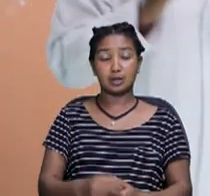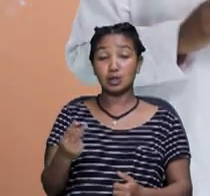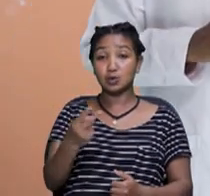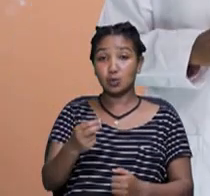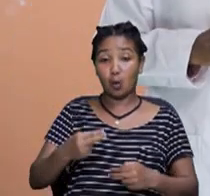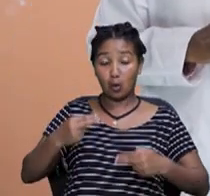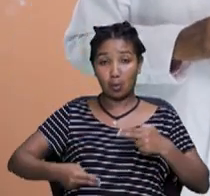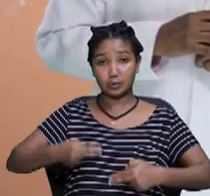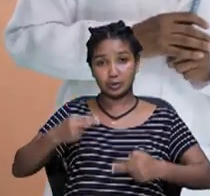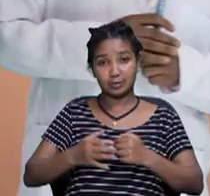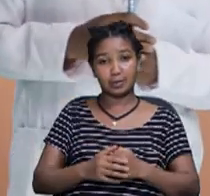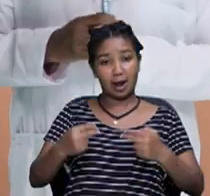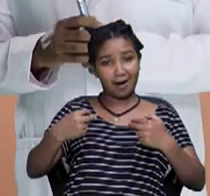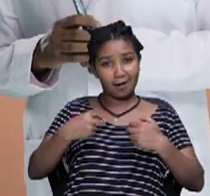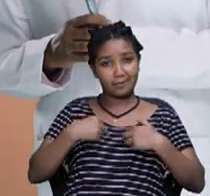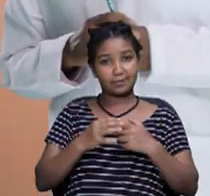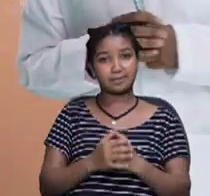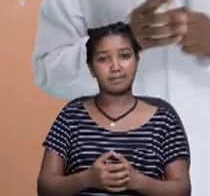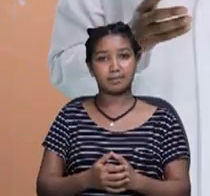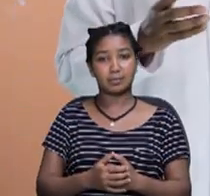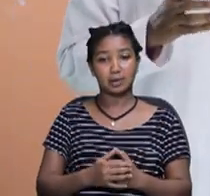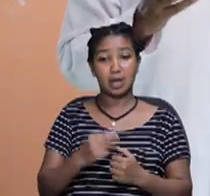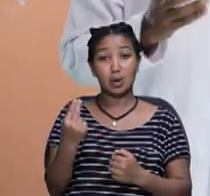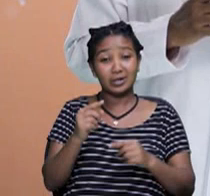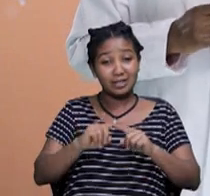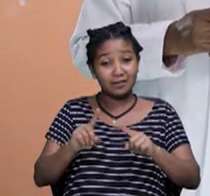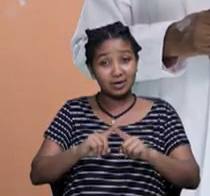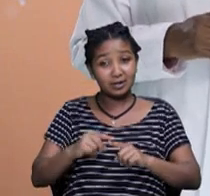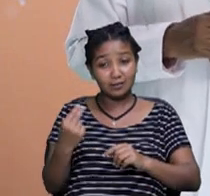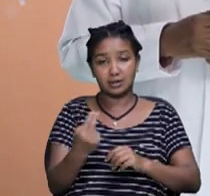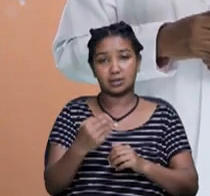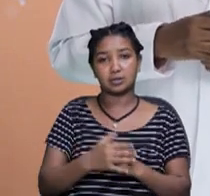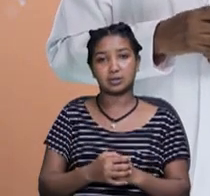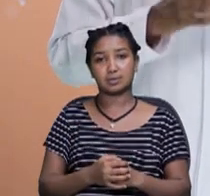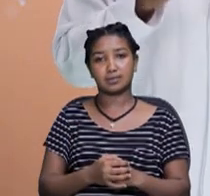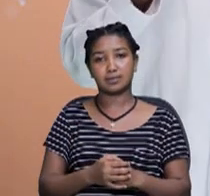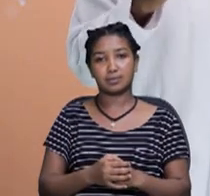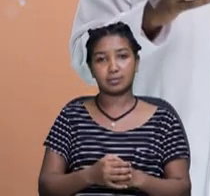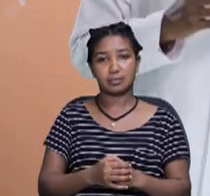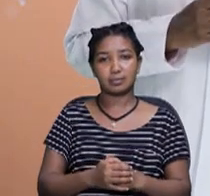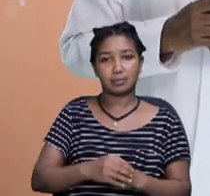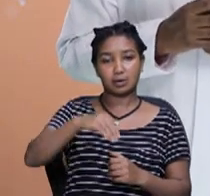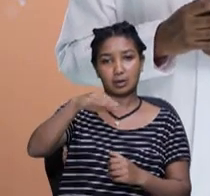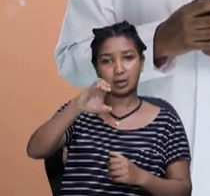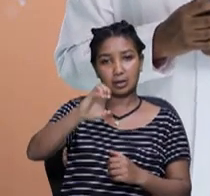These two hormones have a role in different functions.